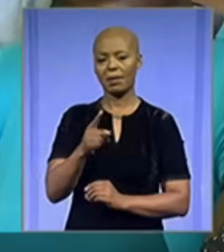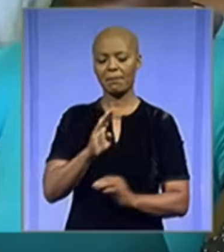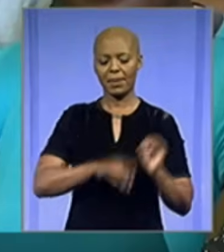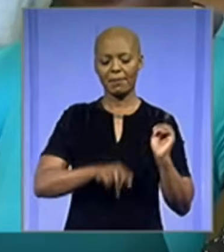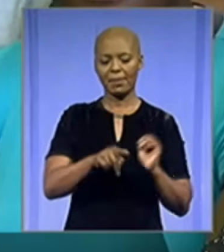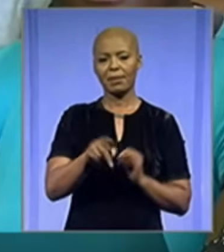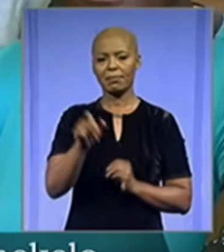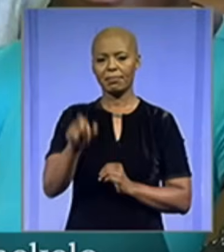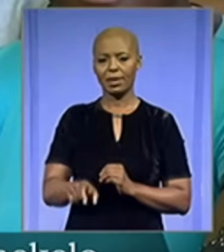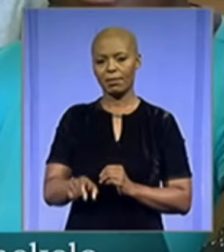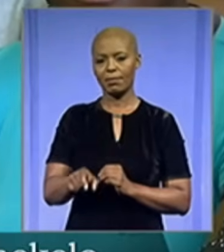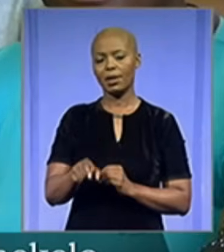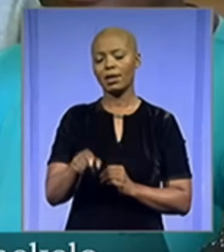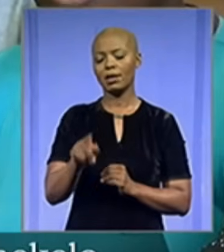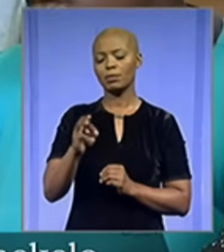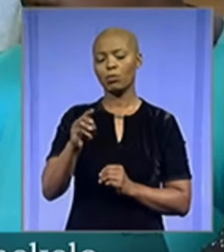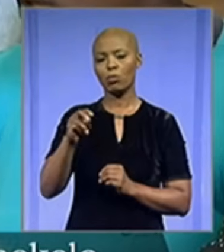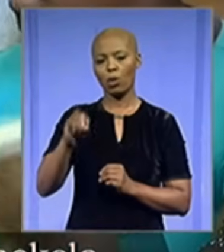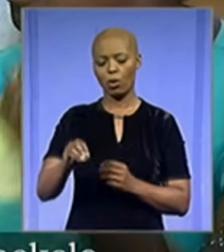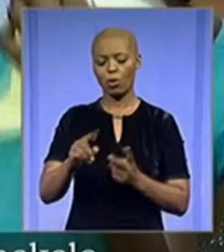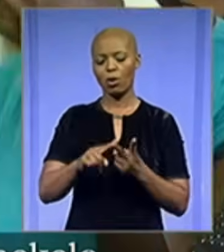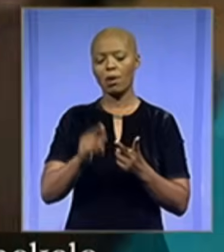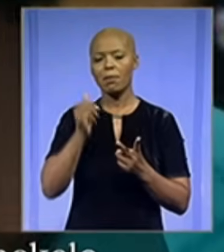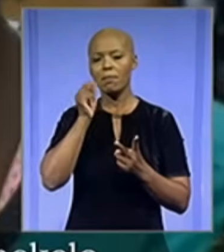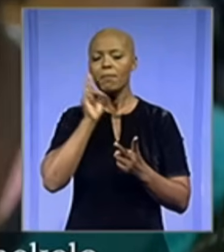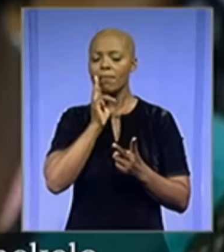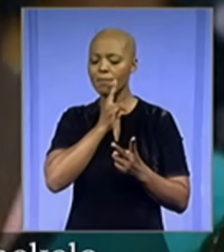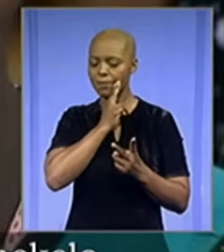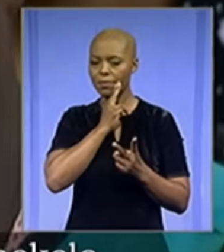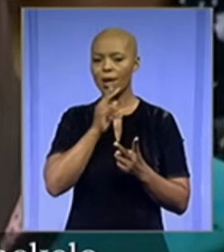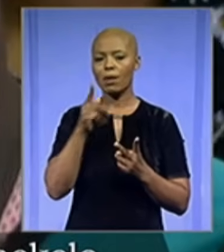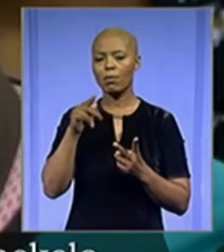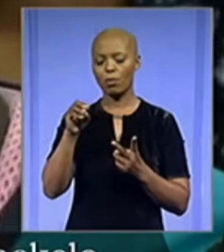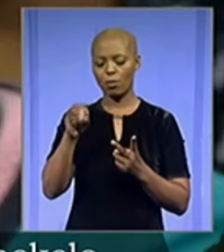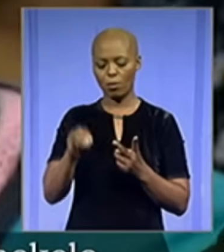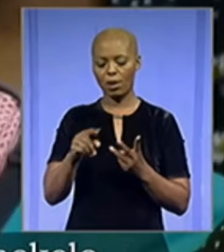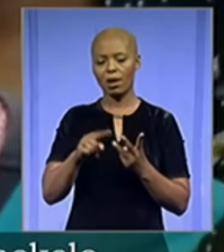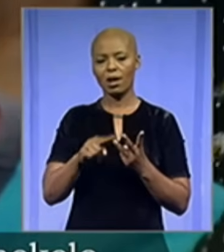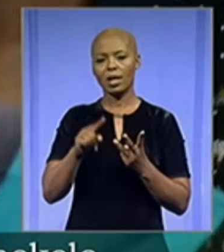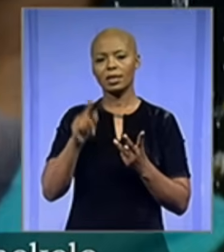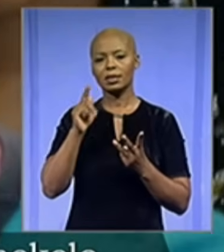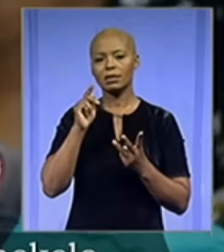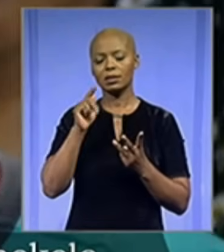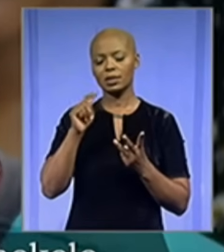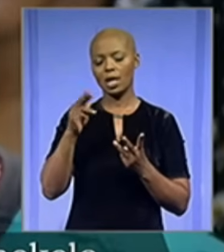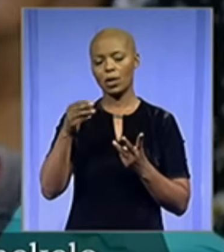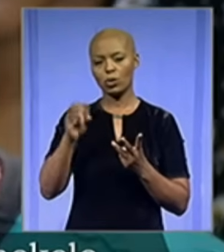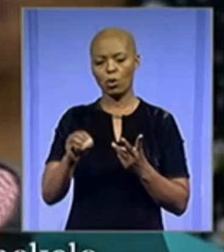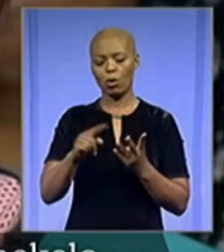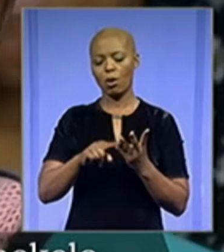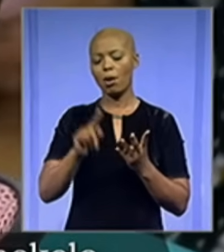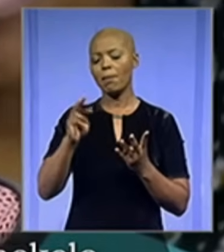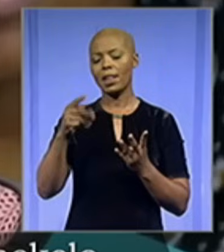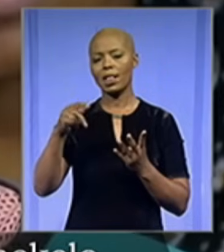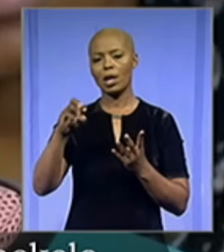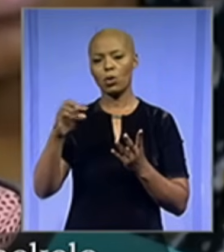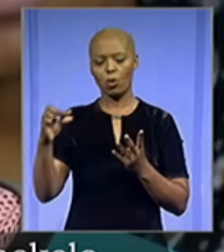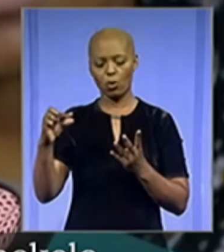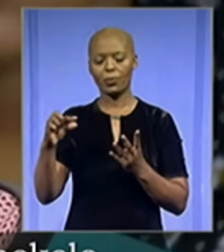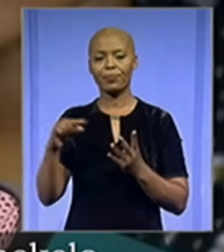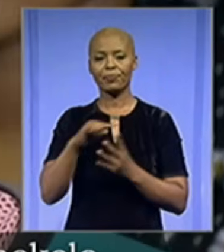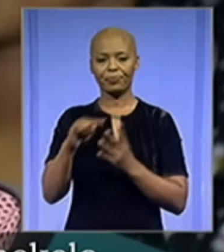wa gagwe Mpho Kgobotlo le ditsala tsa gagwe tse pedi e bong Phumulang Molakapatlo le Thando Dlamini ba lelapa ba santse ba